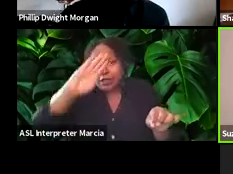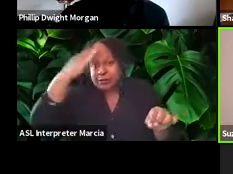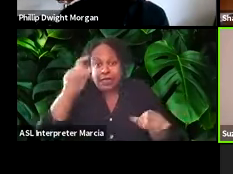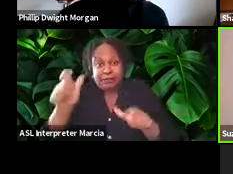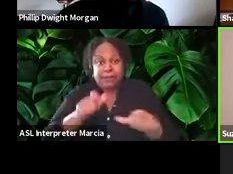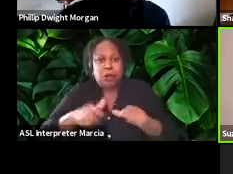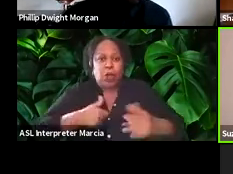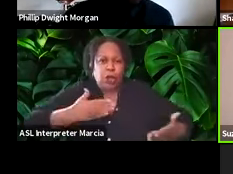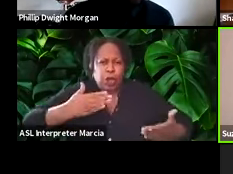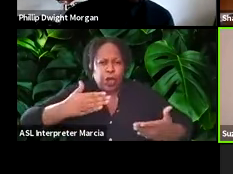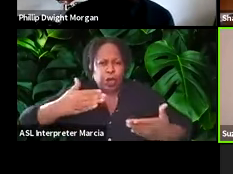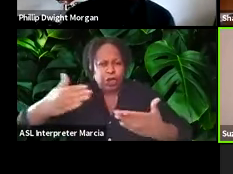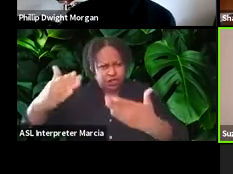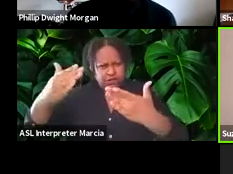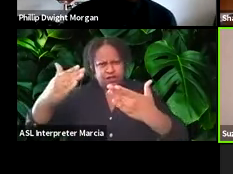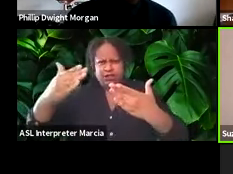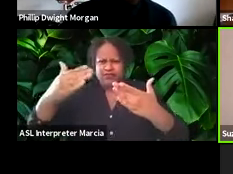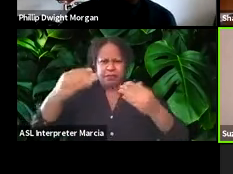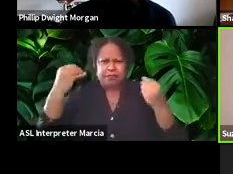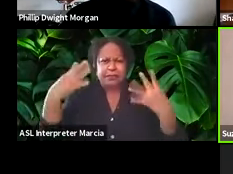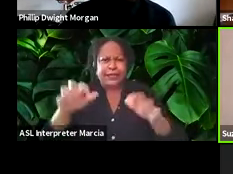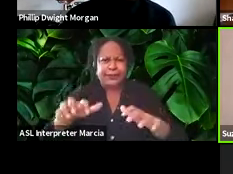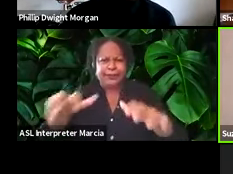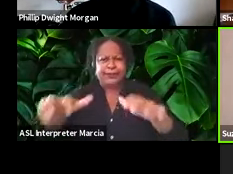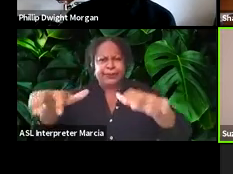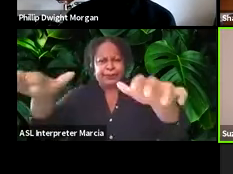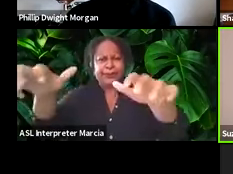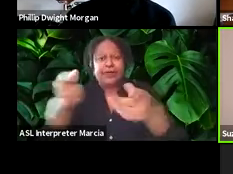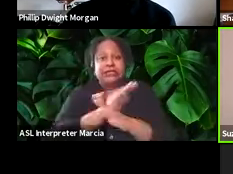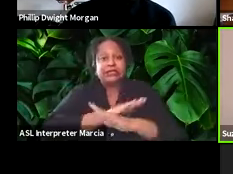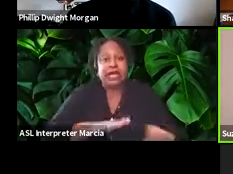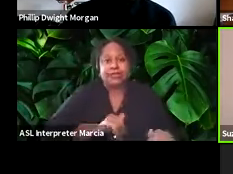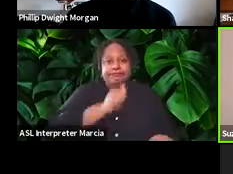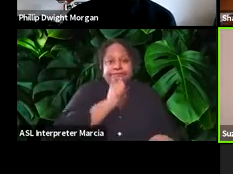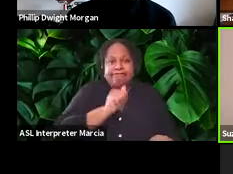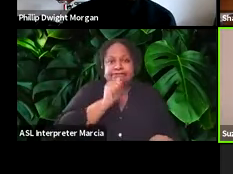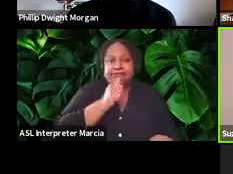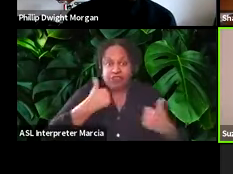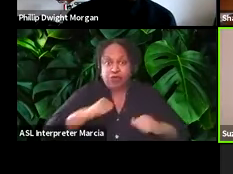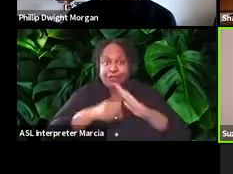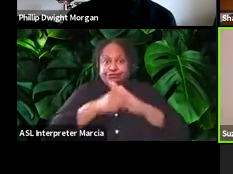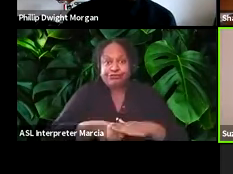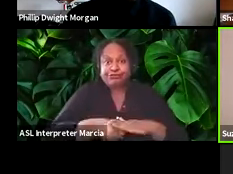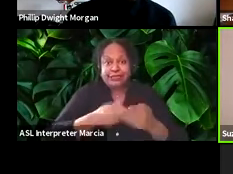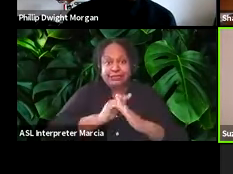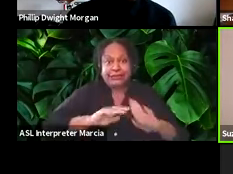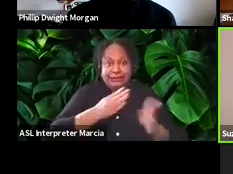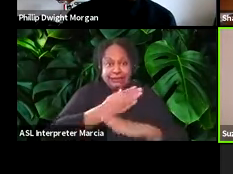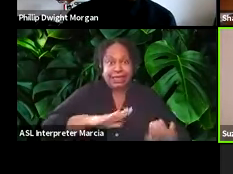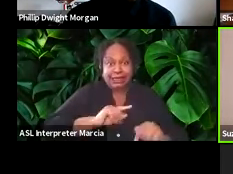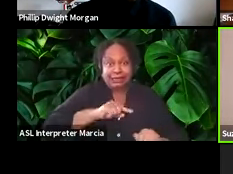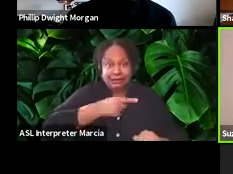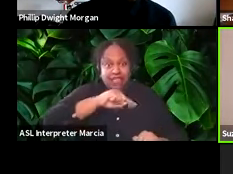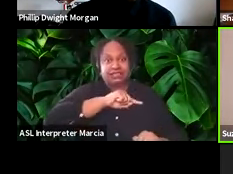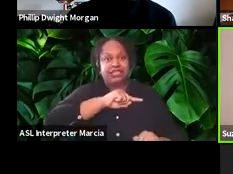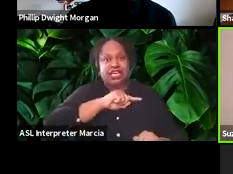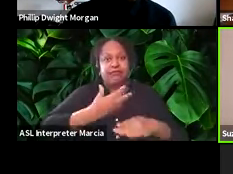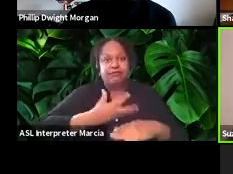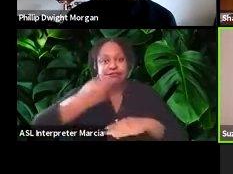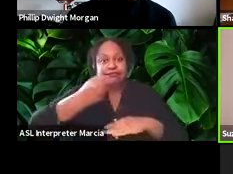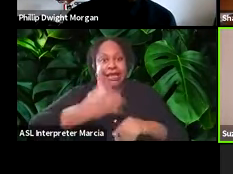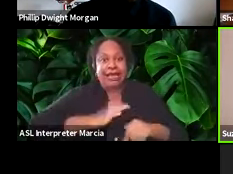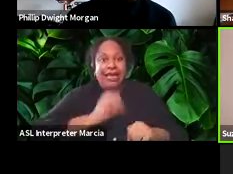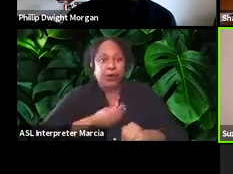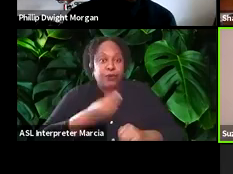have been cooking for all those, and we have been silent. They've tried to silence us. They've used our food as ways to be